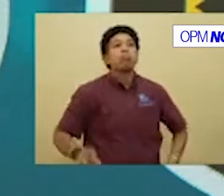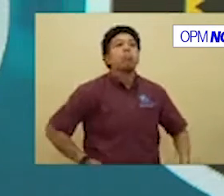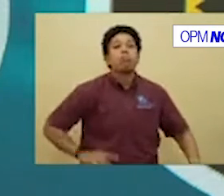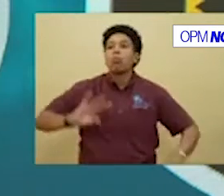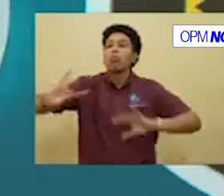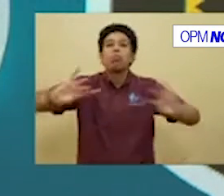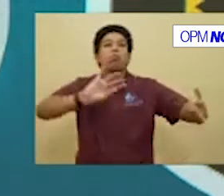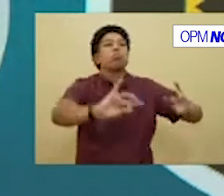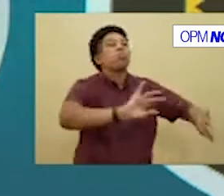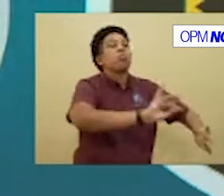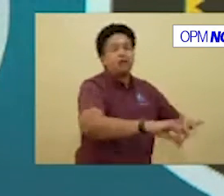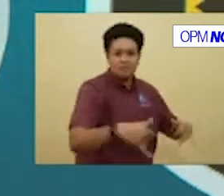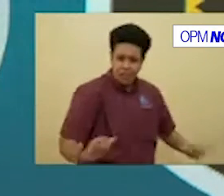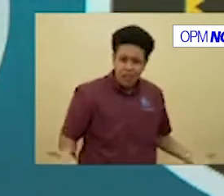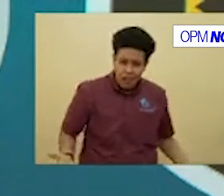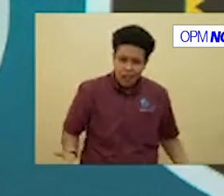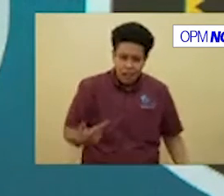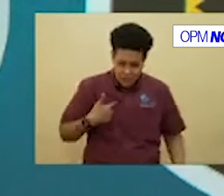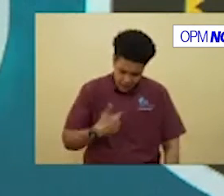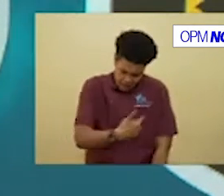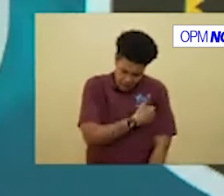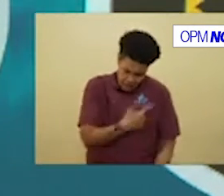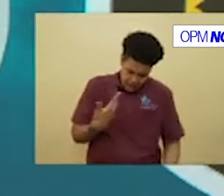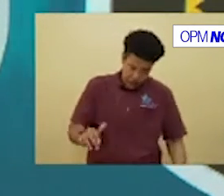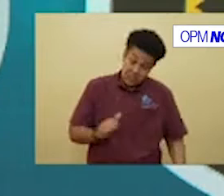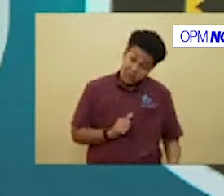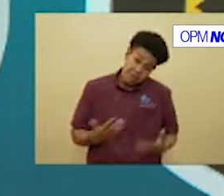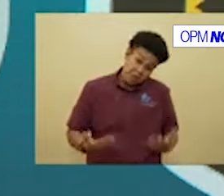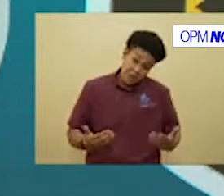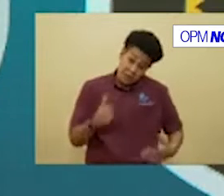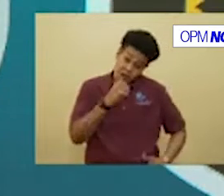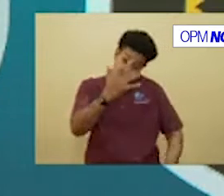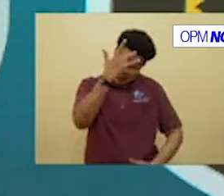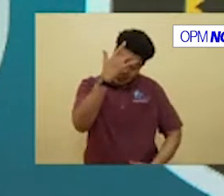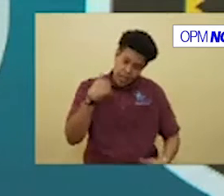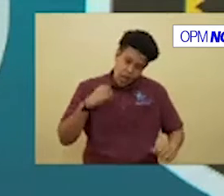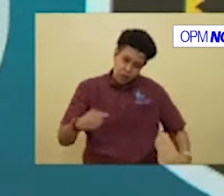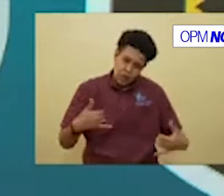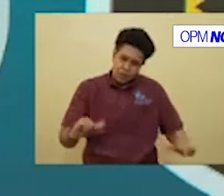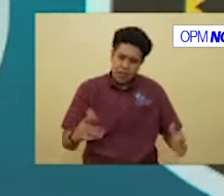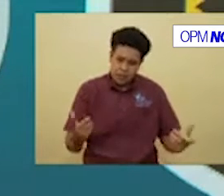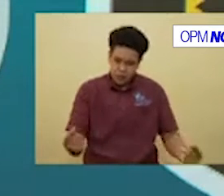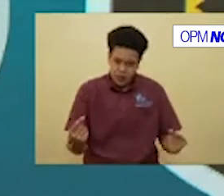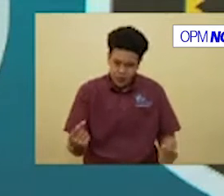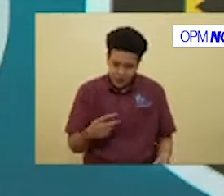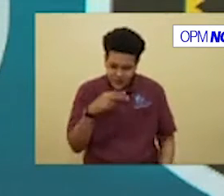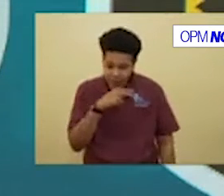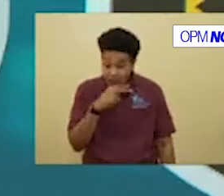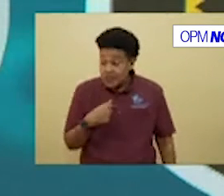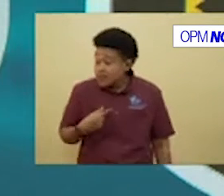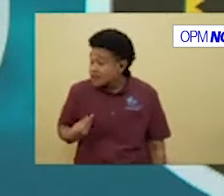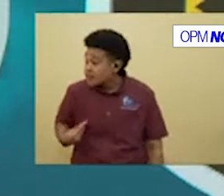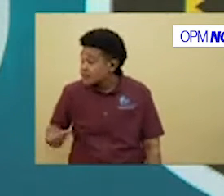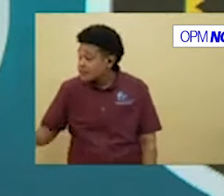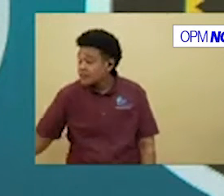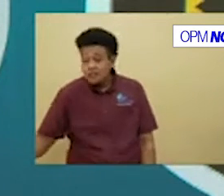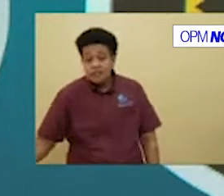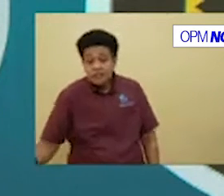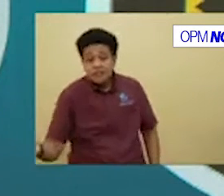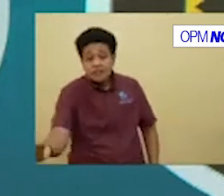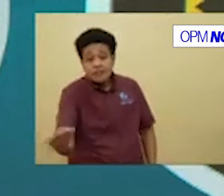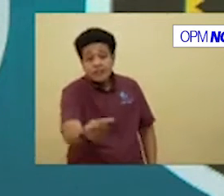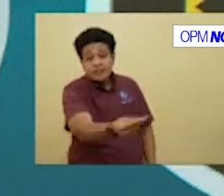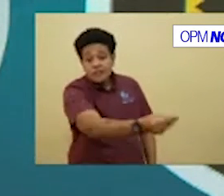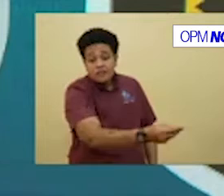indeed, though I am vaccinated and I may not get ill, I could still carry the virus. So it